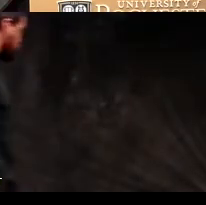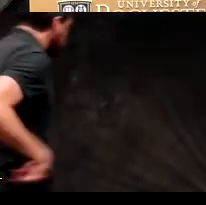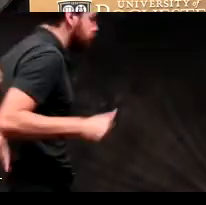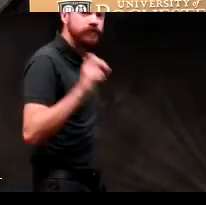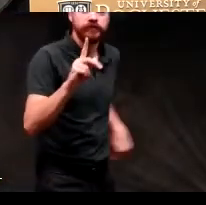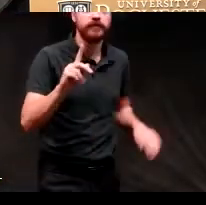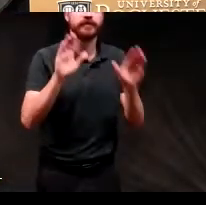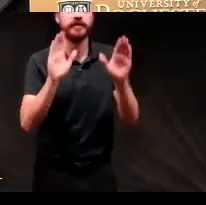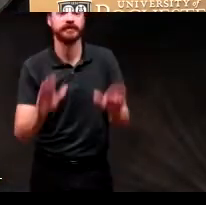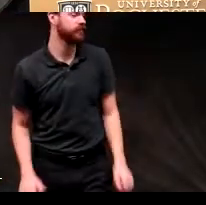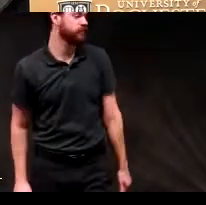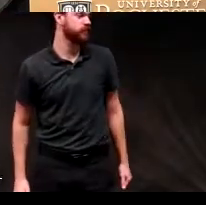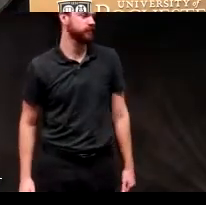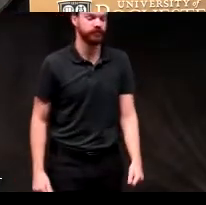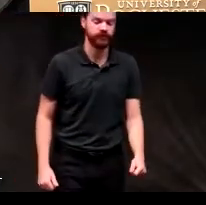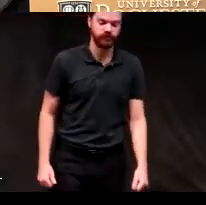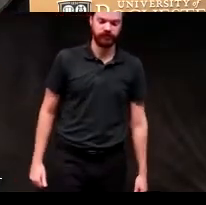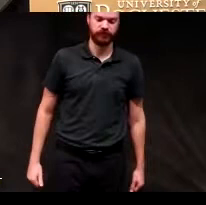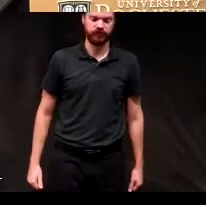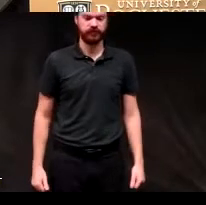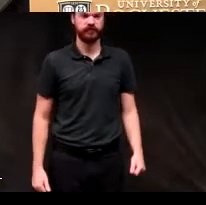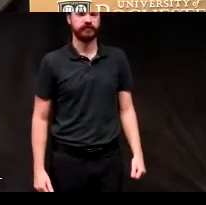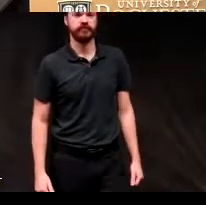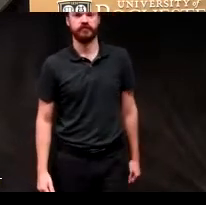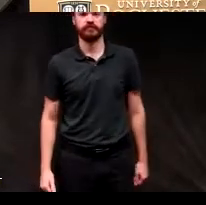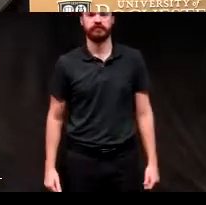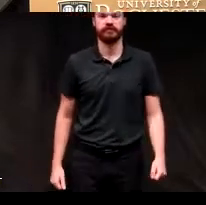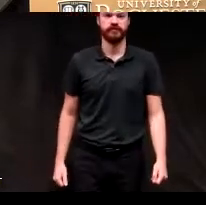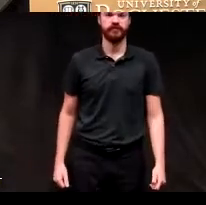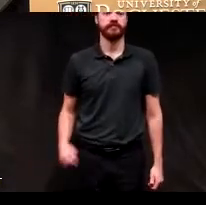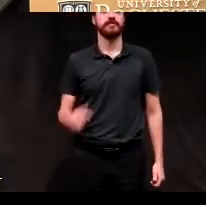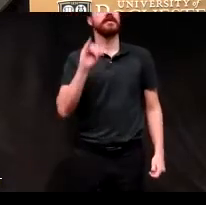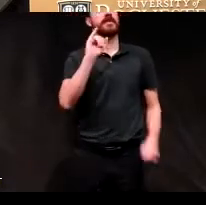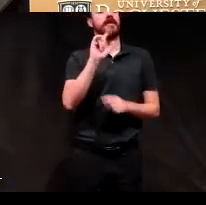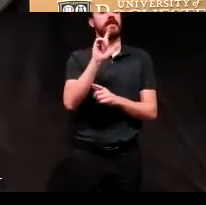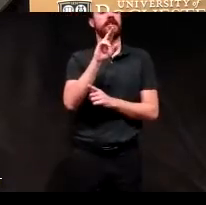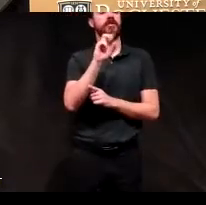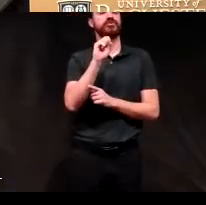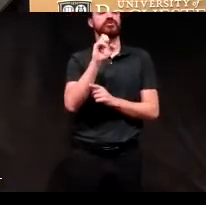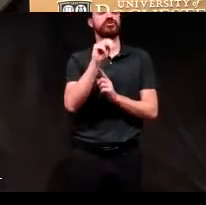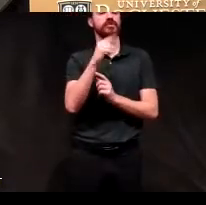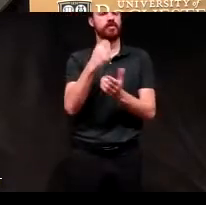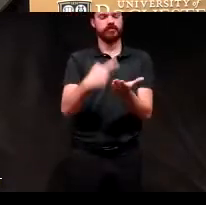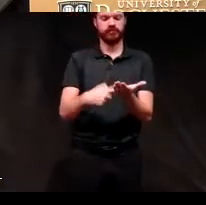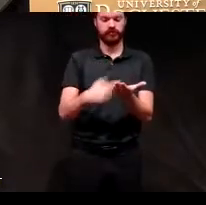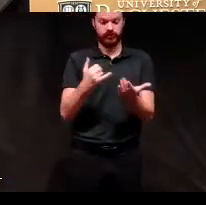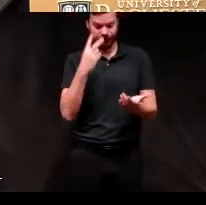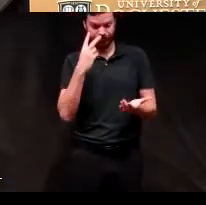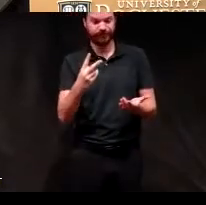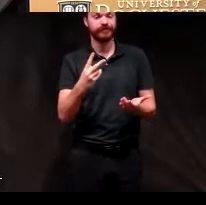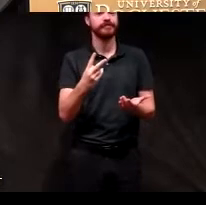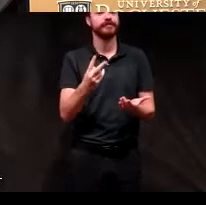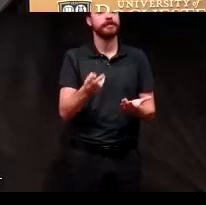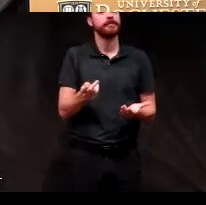fantastic. So what I'd like to speak to is the illusion. So here you see a puppy looking into